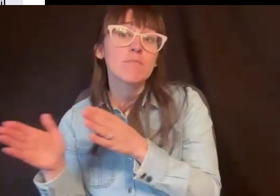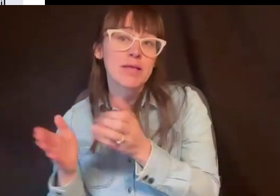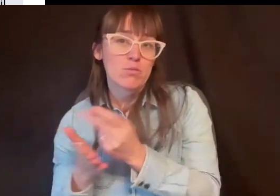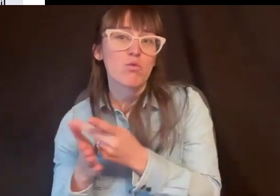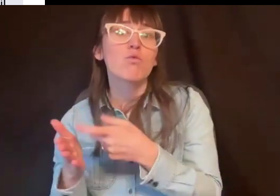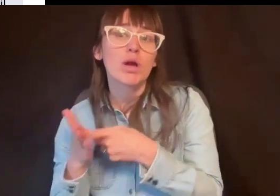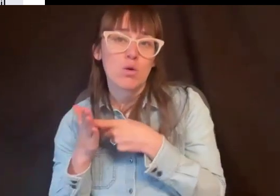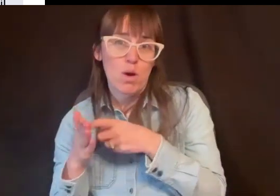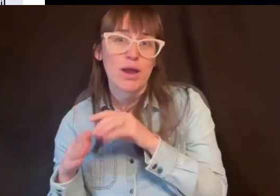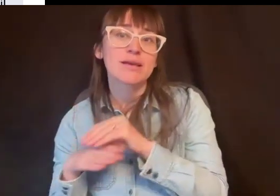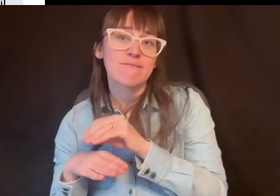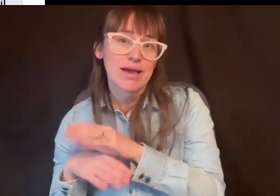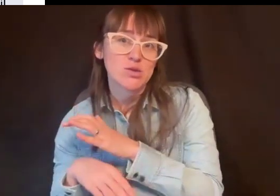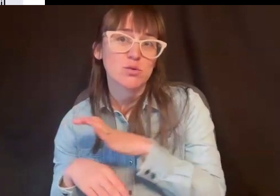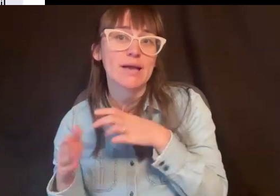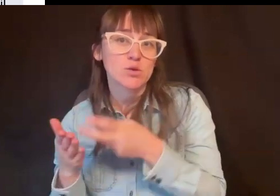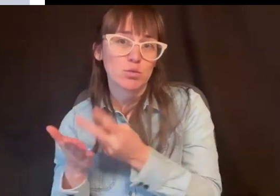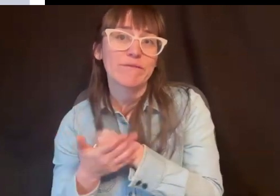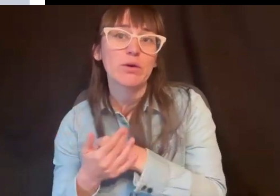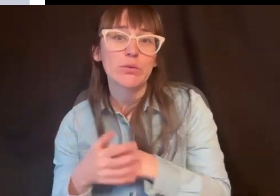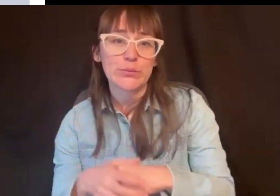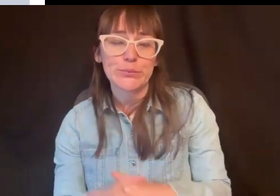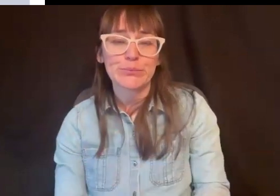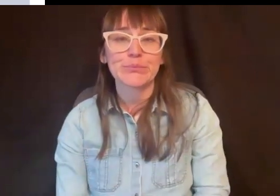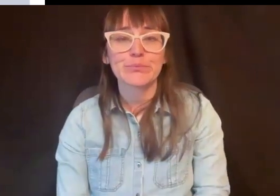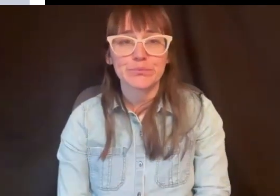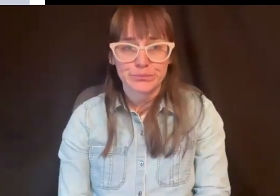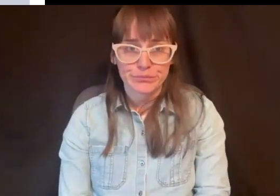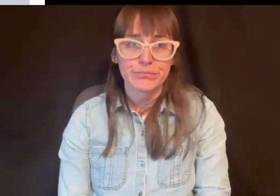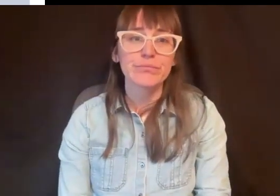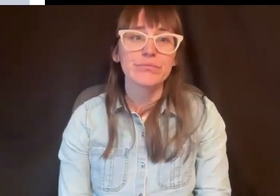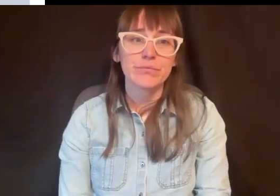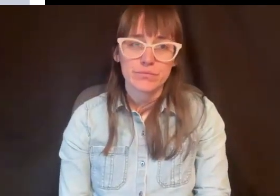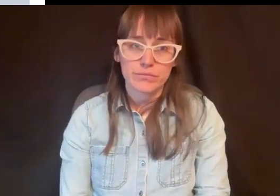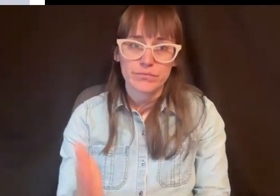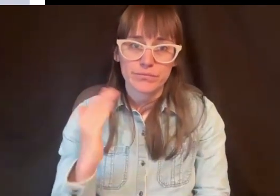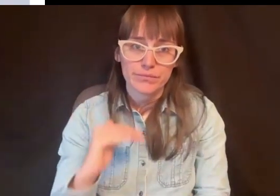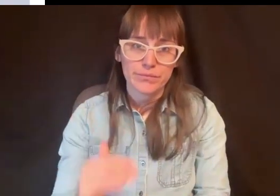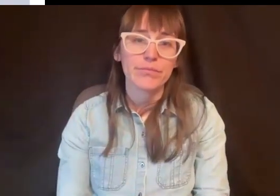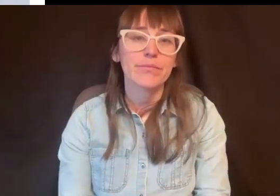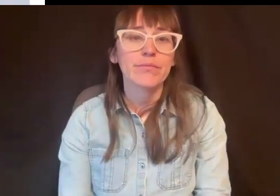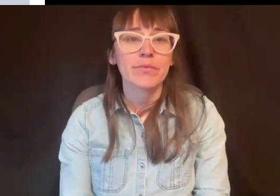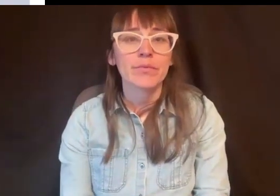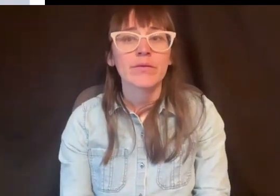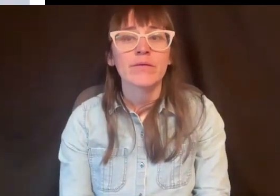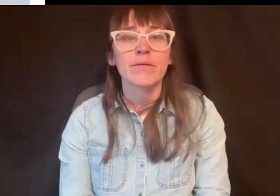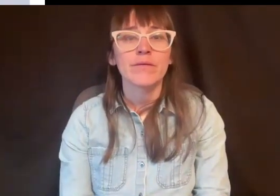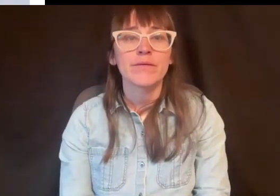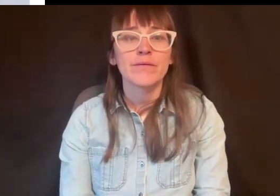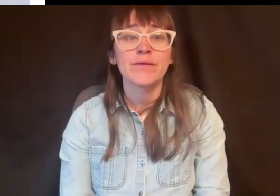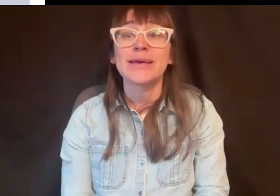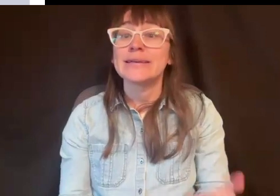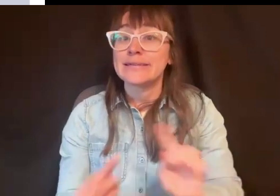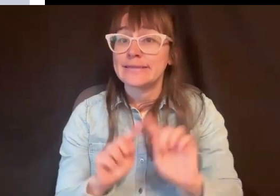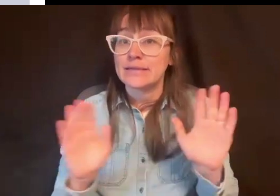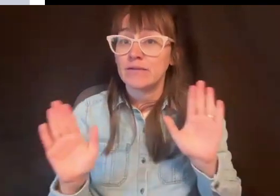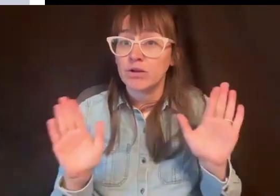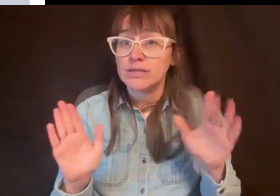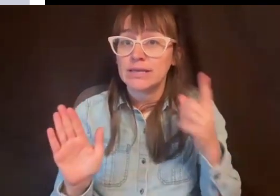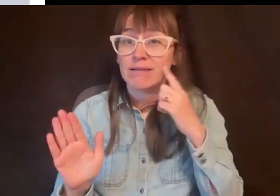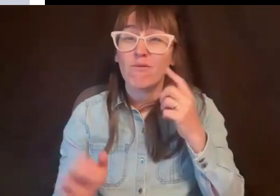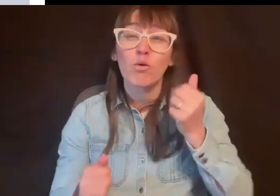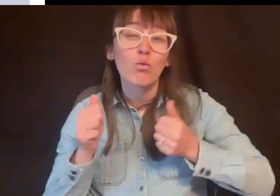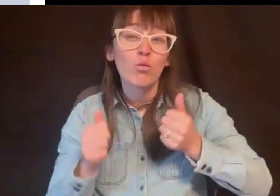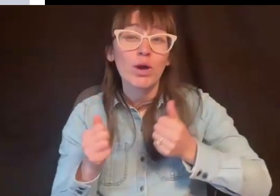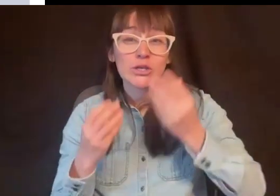council review. Next slide. There are also differences when it comes to which information needs